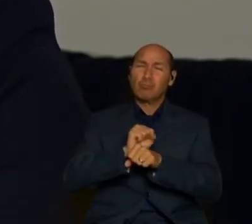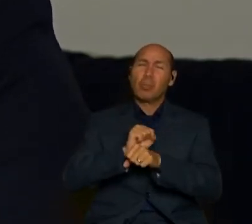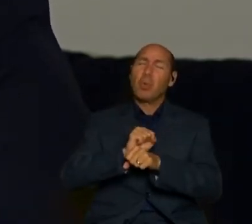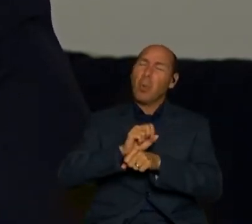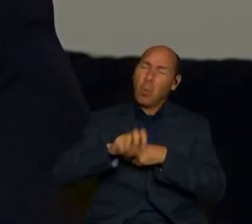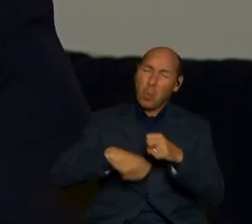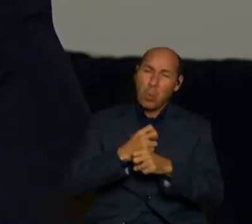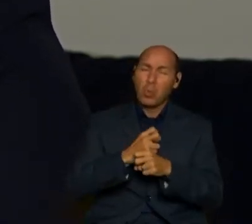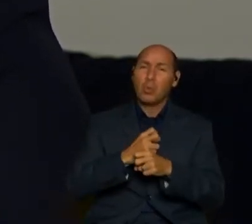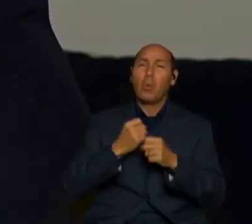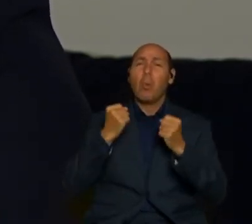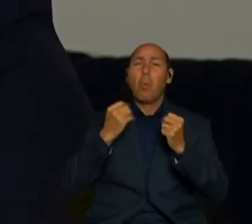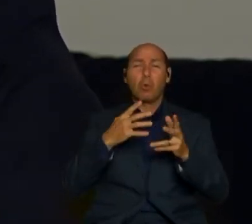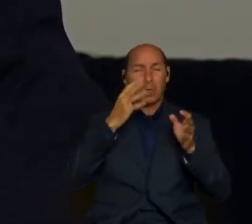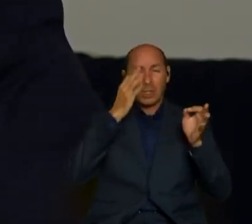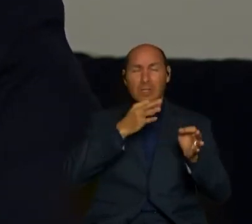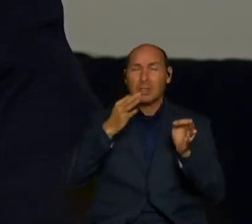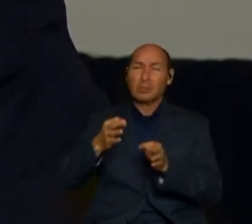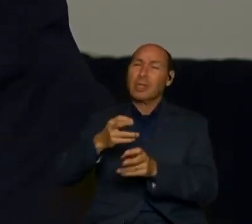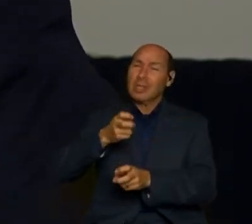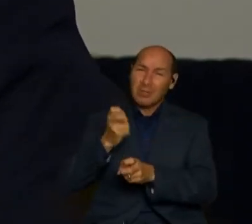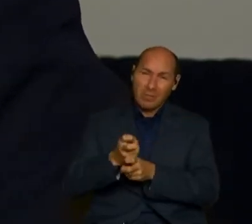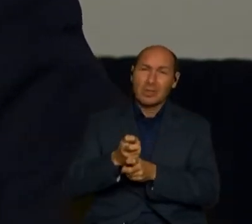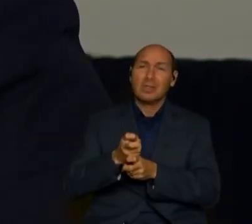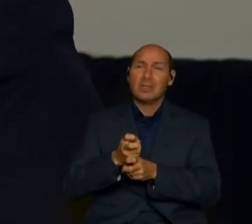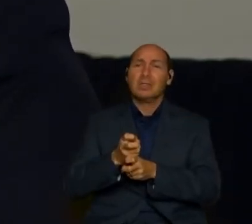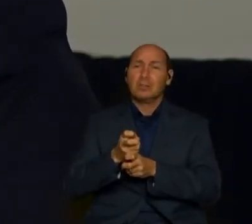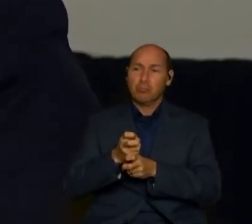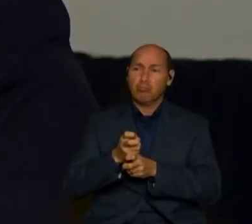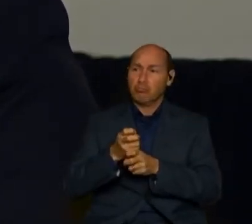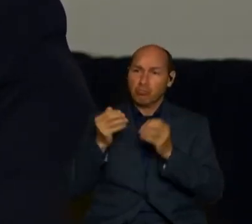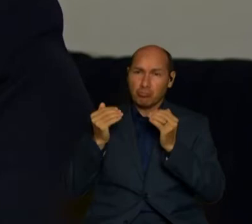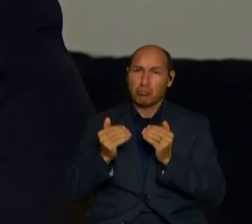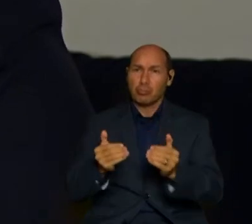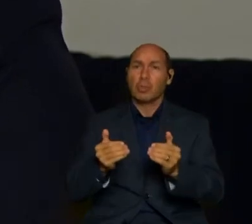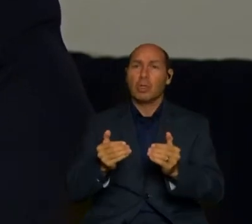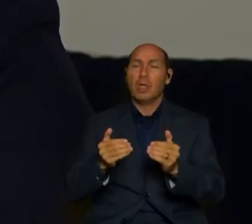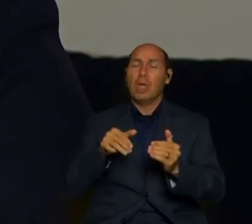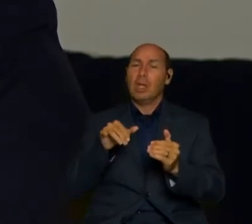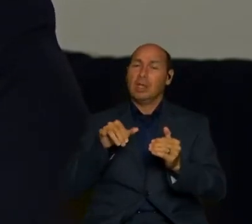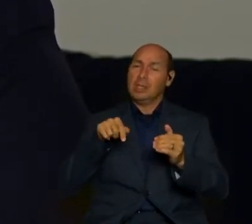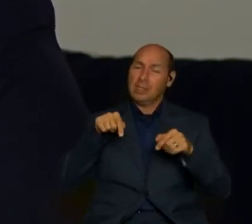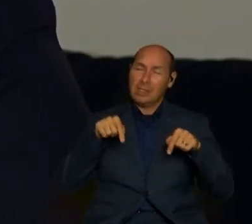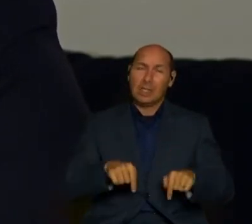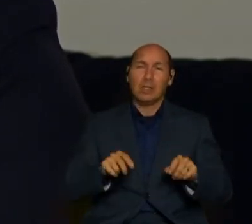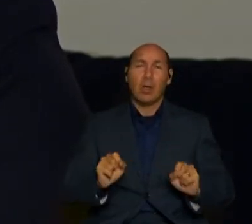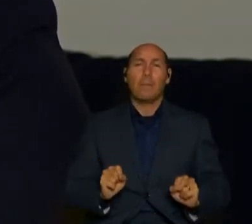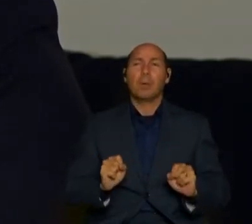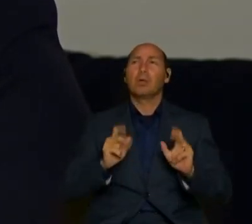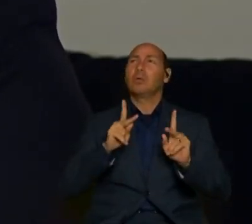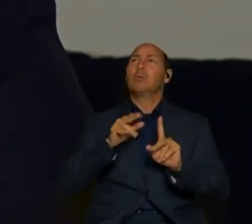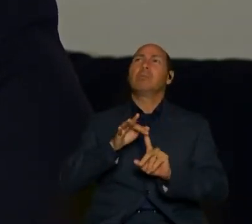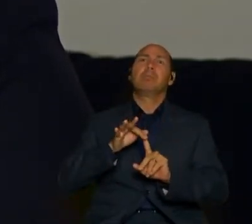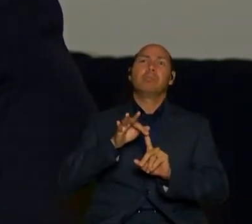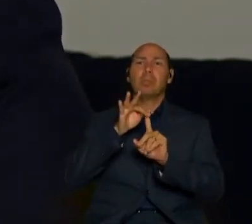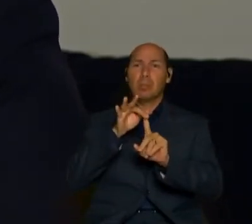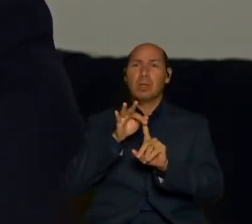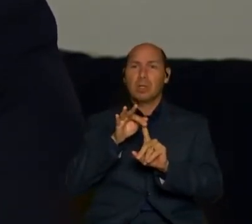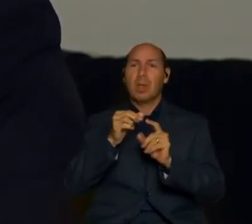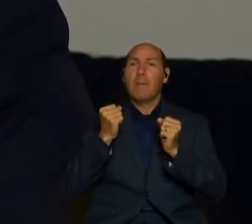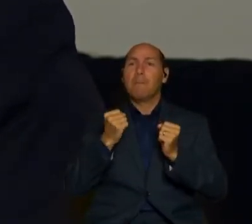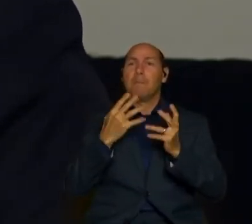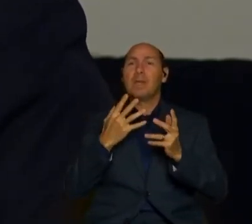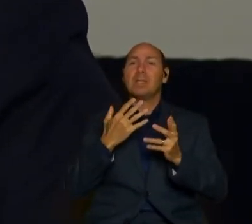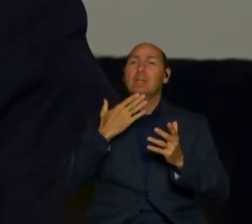to be made along the process. We have a unique opportunity, and many good